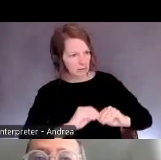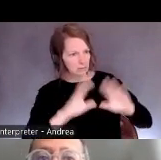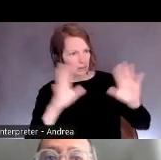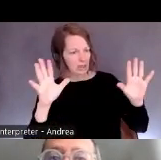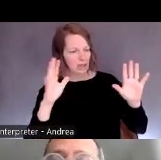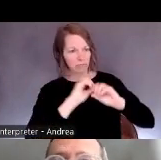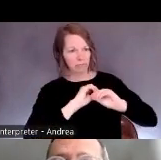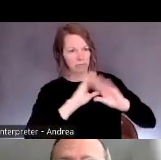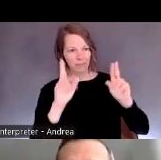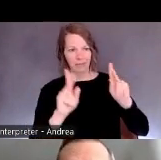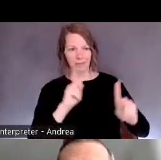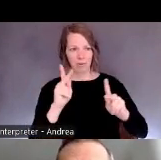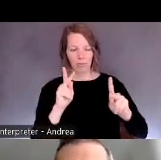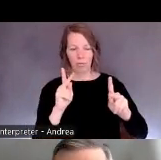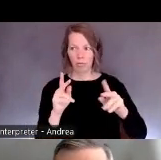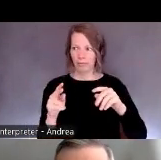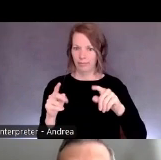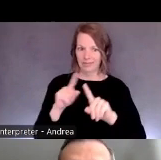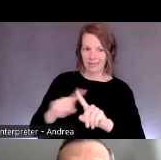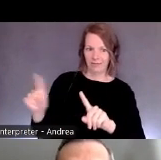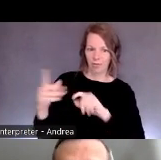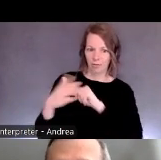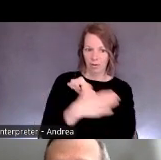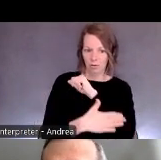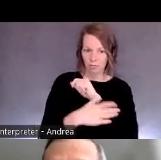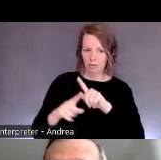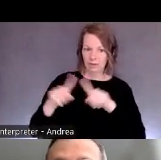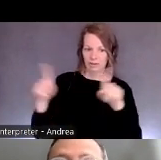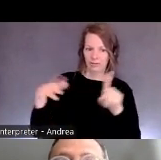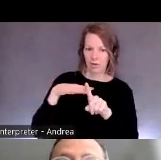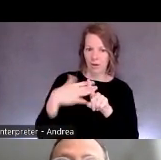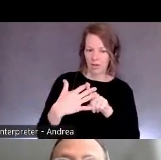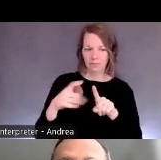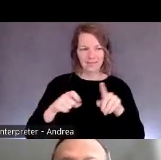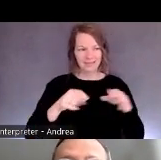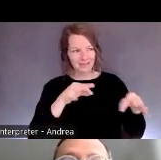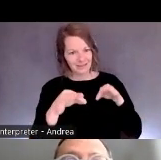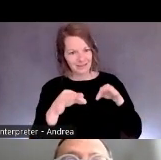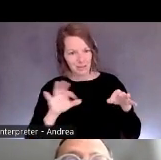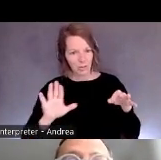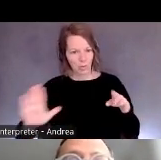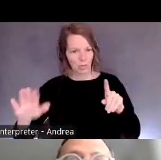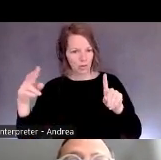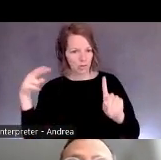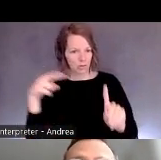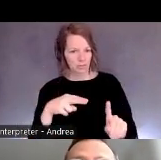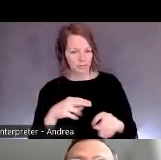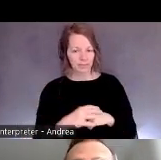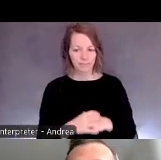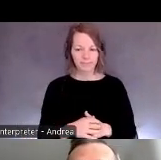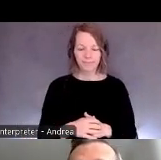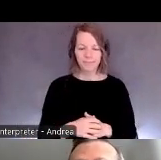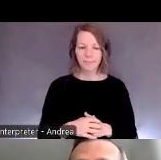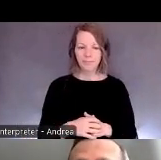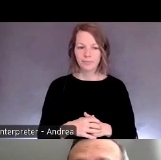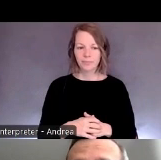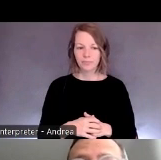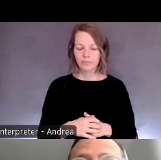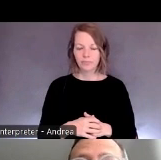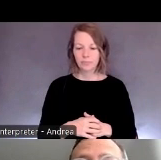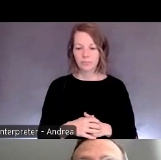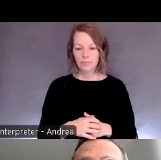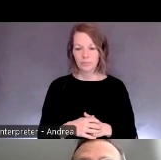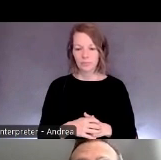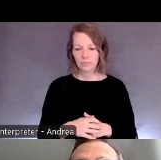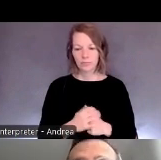with people that work in other geographical contexts. Following Tom, please. So more about